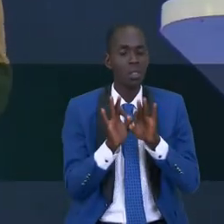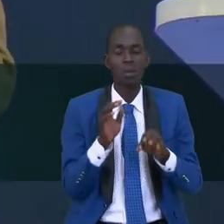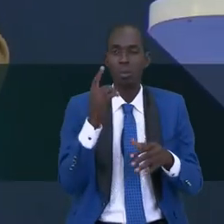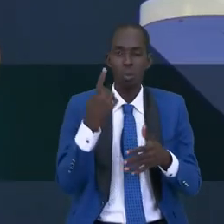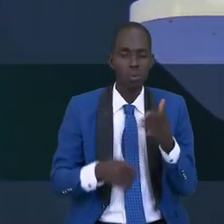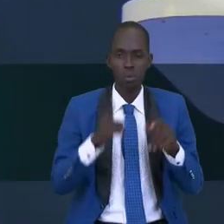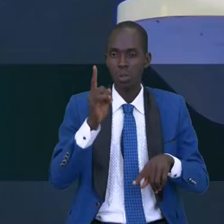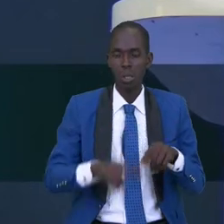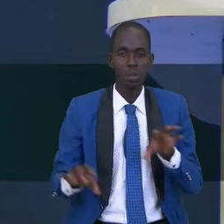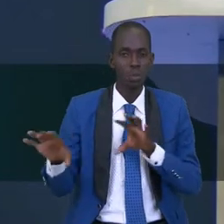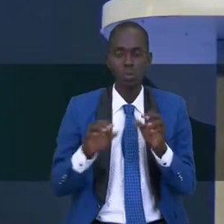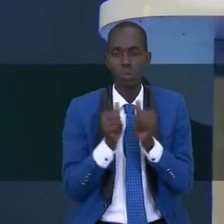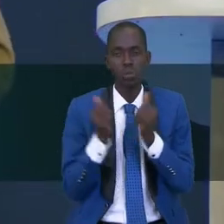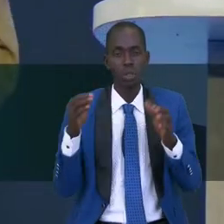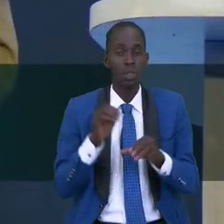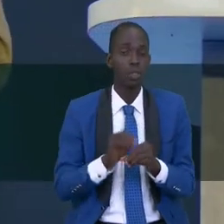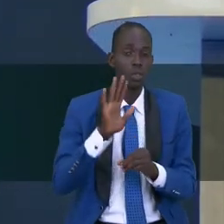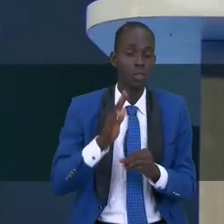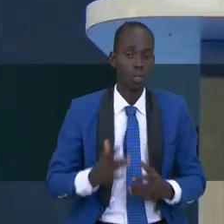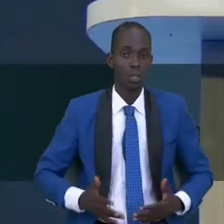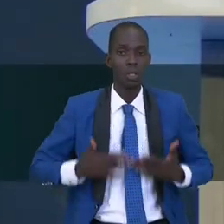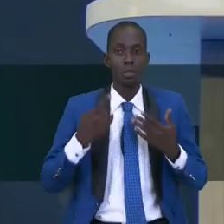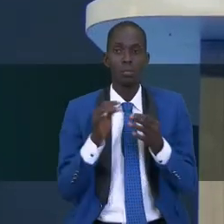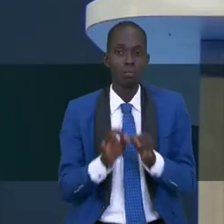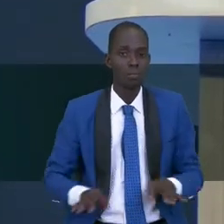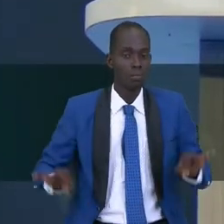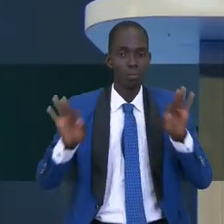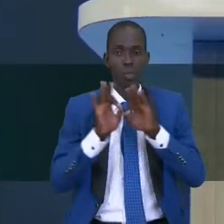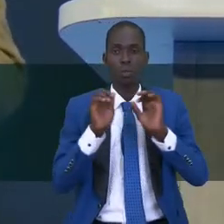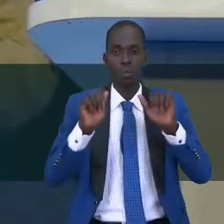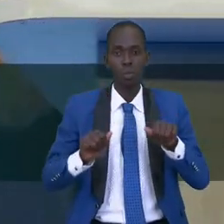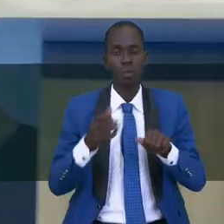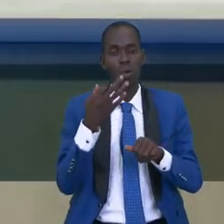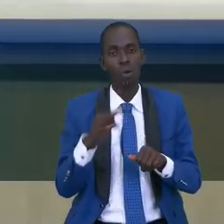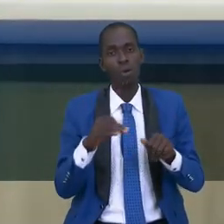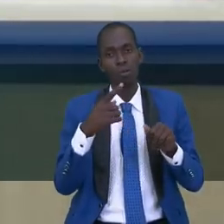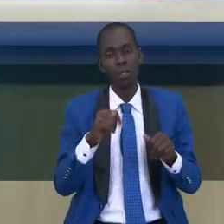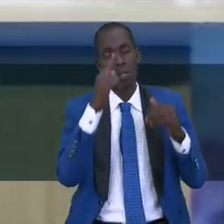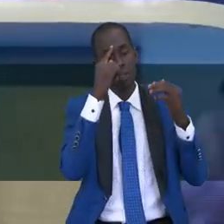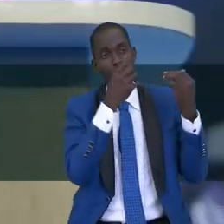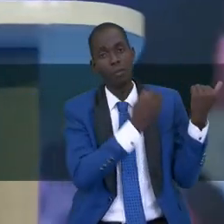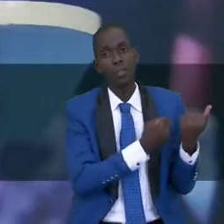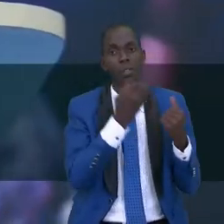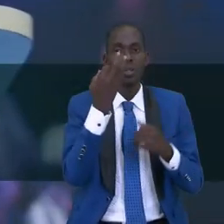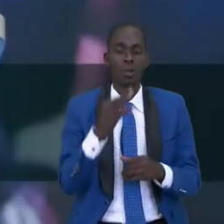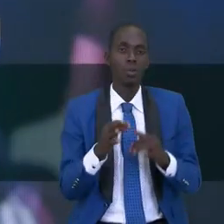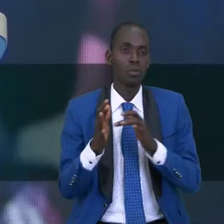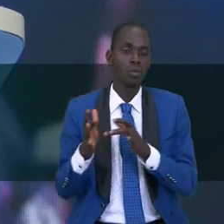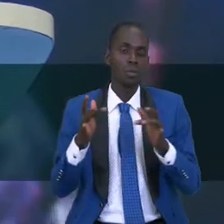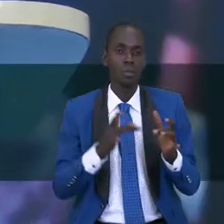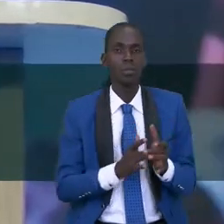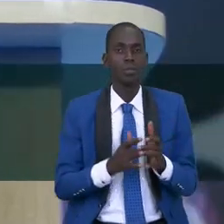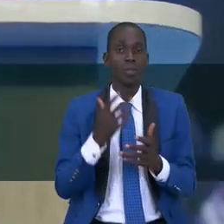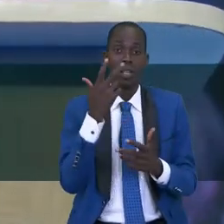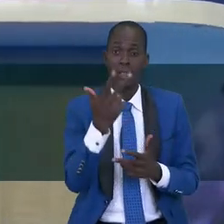your life, in every life, the fundamental possibilities of the faith of Jesus.